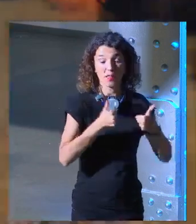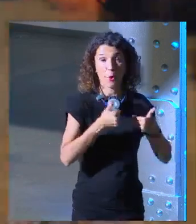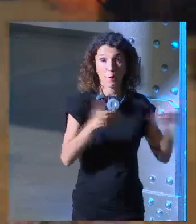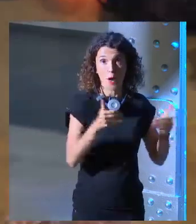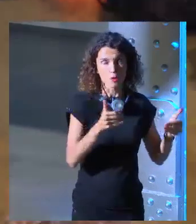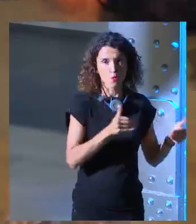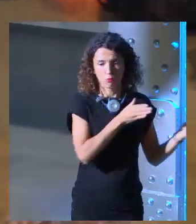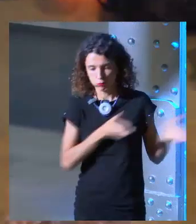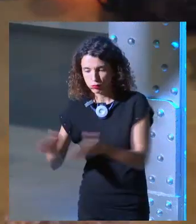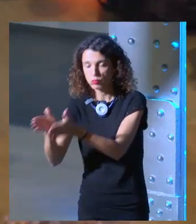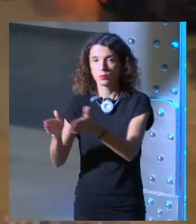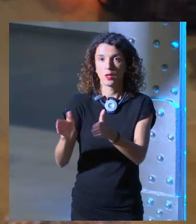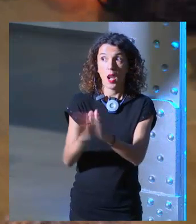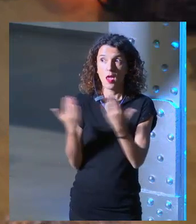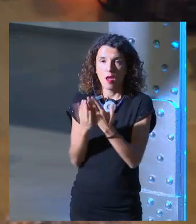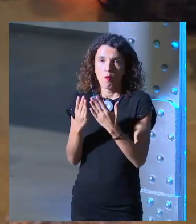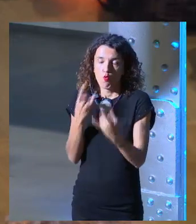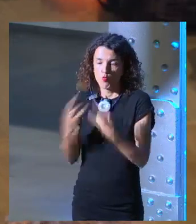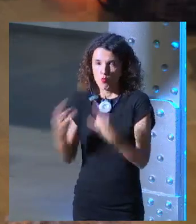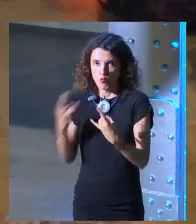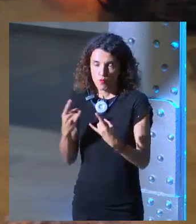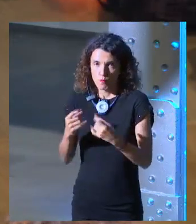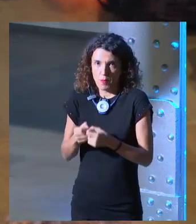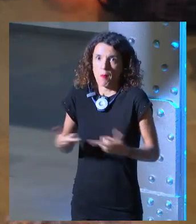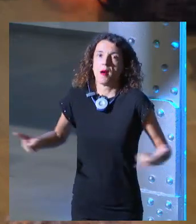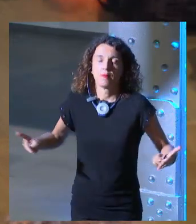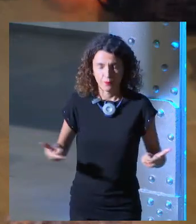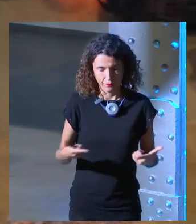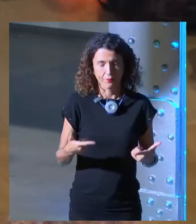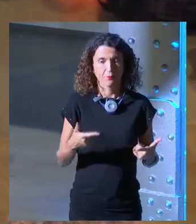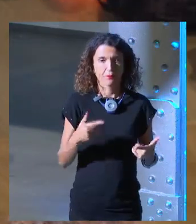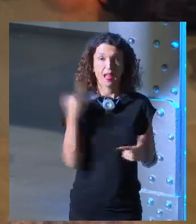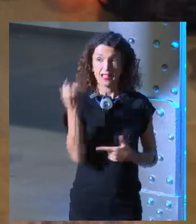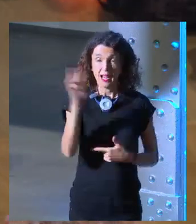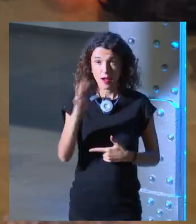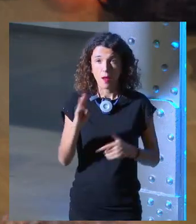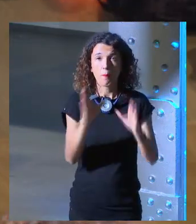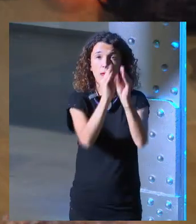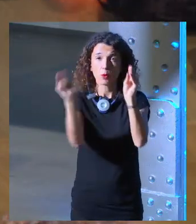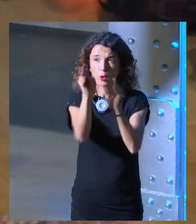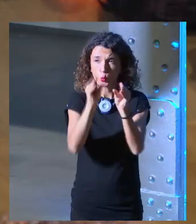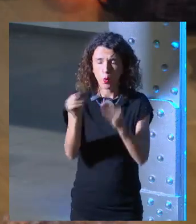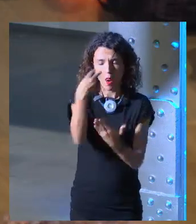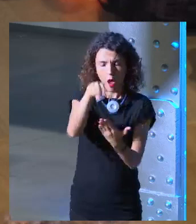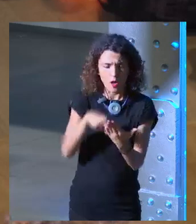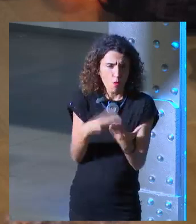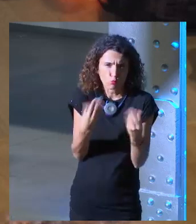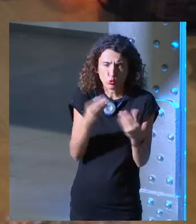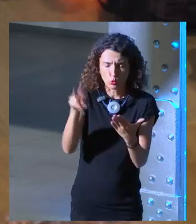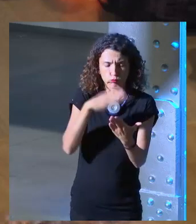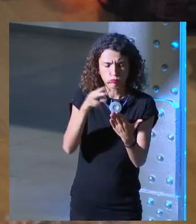of pleasure, the universe of books. Jeanette used to take books out of the